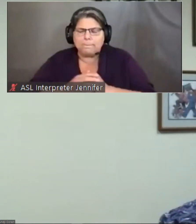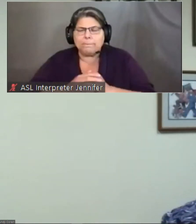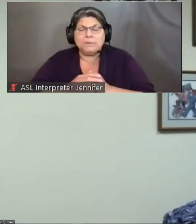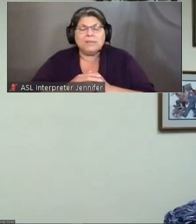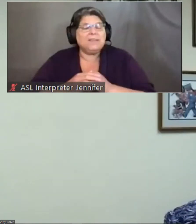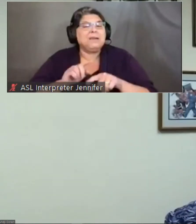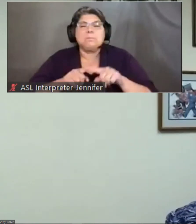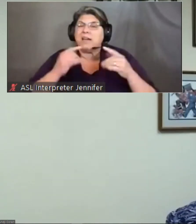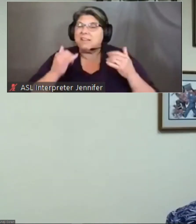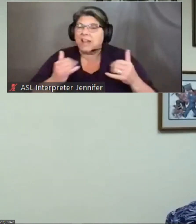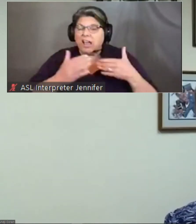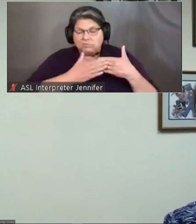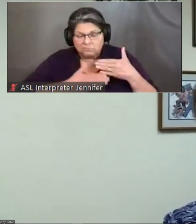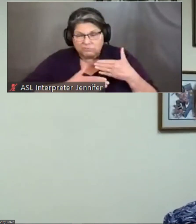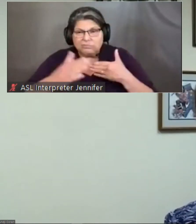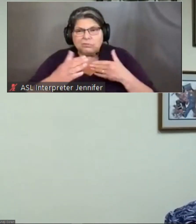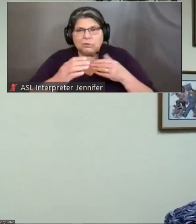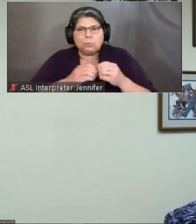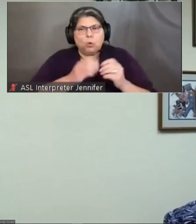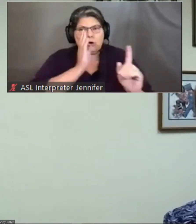more of a direct